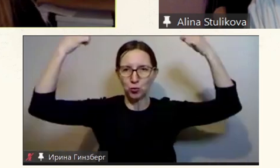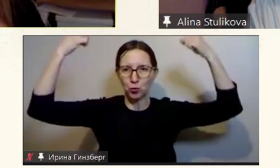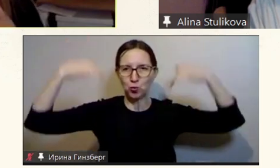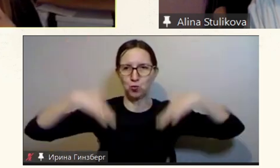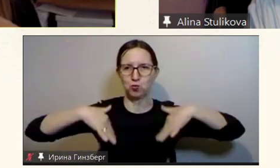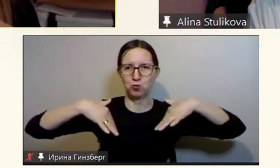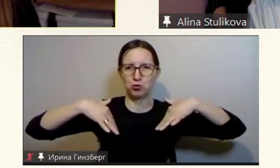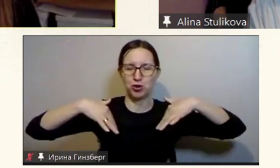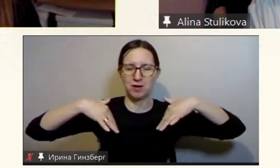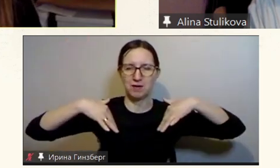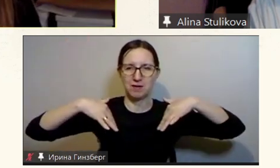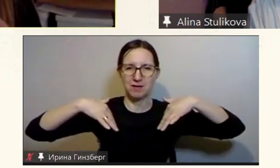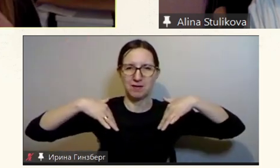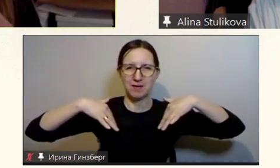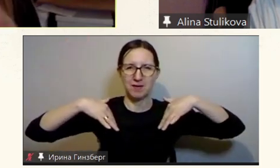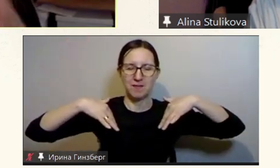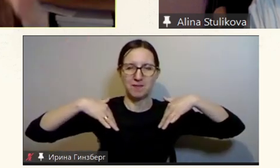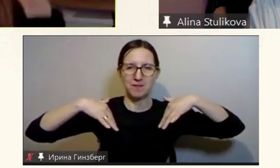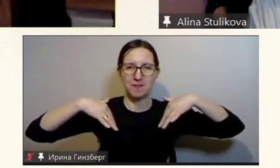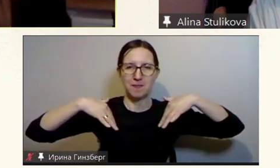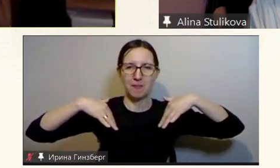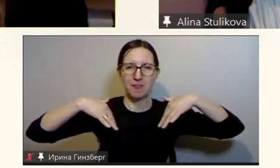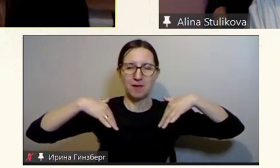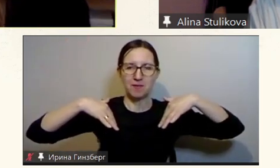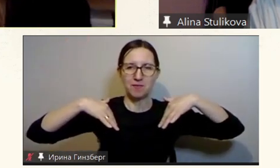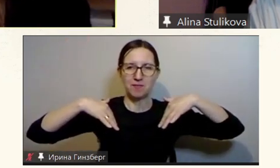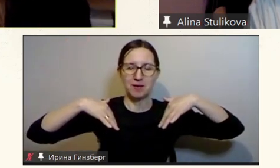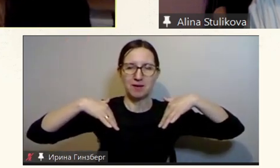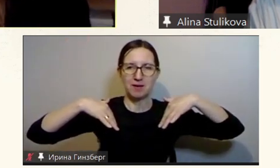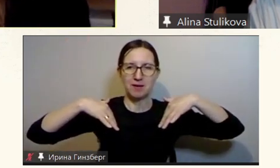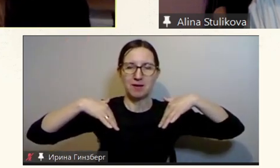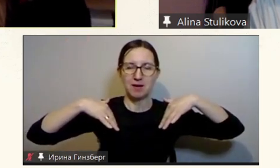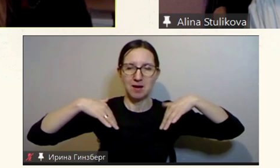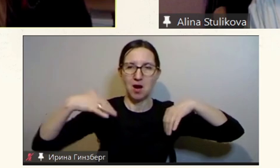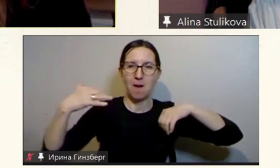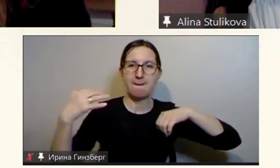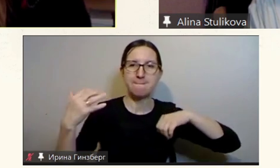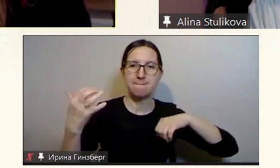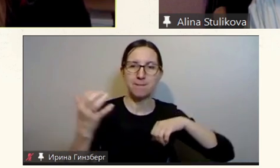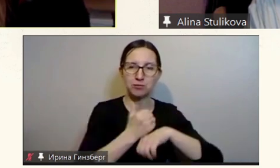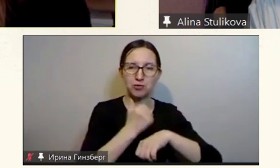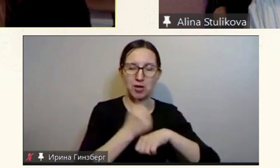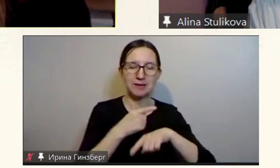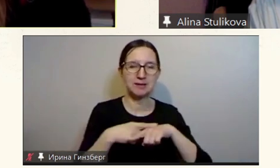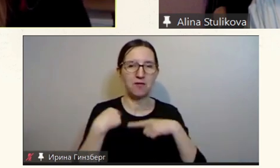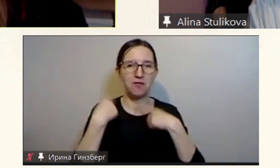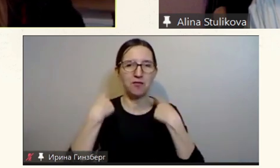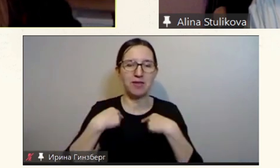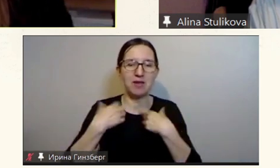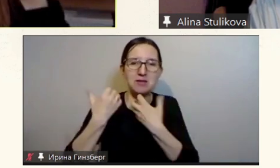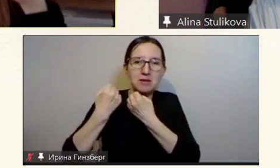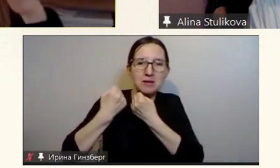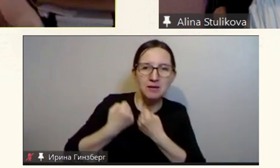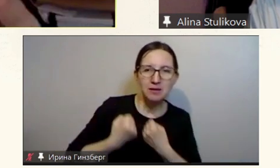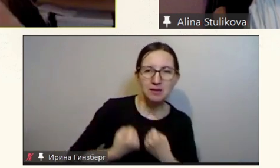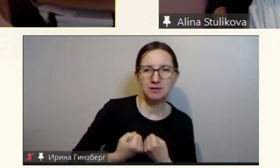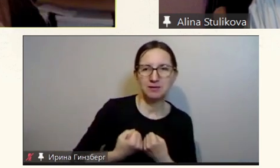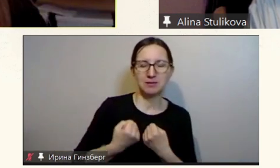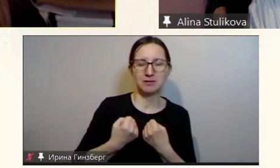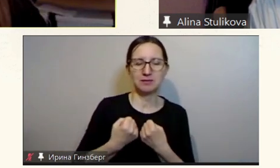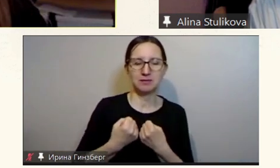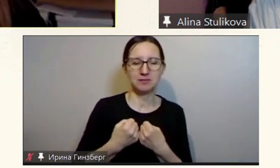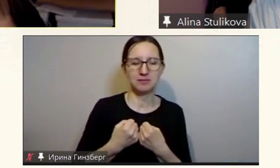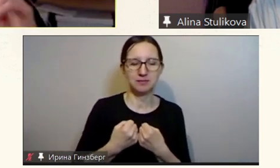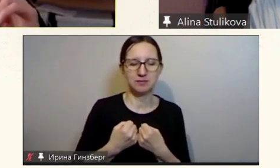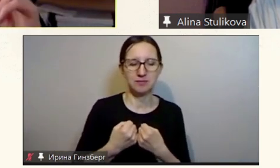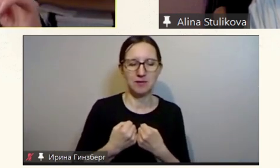harness. He's wearing a harness, of course, as the water falls. And so he's drawn down,